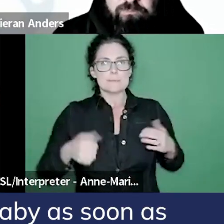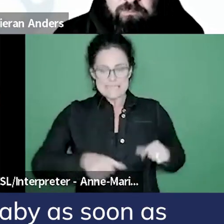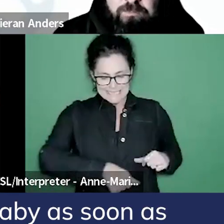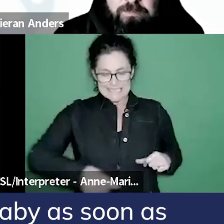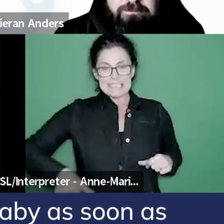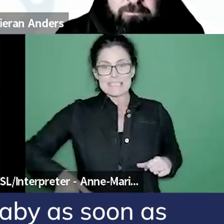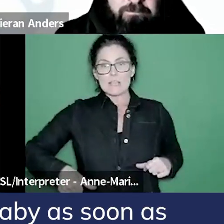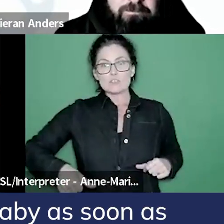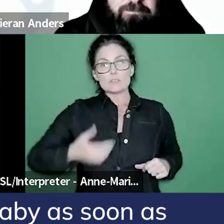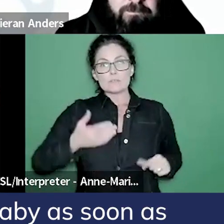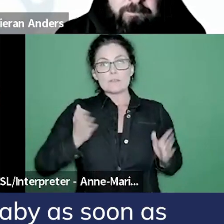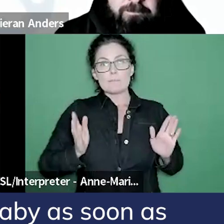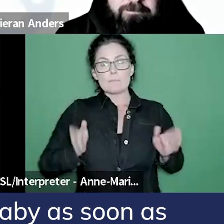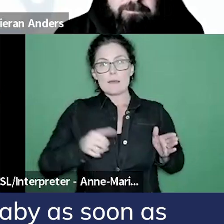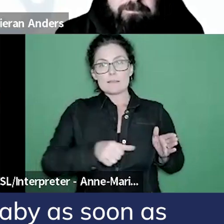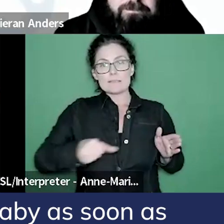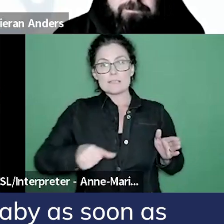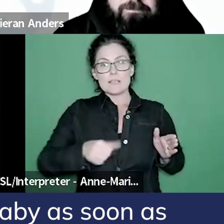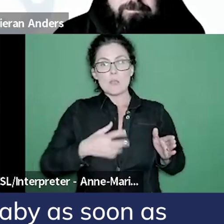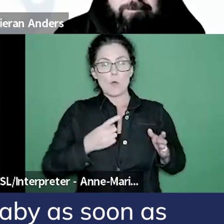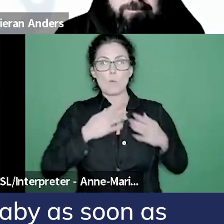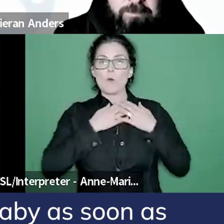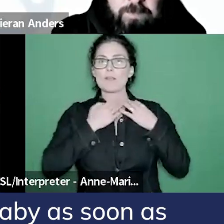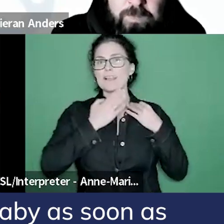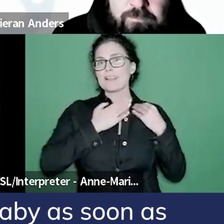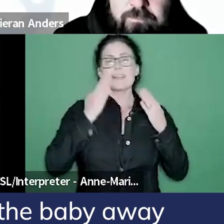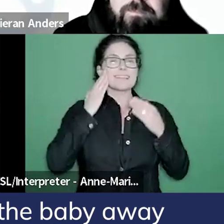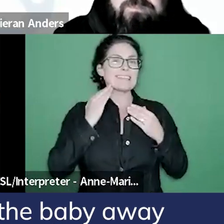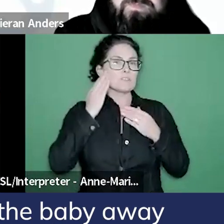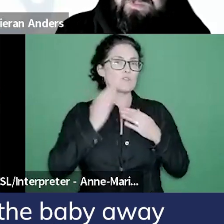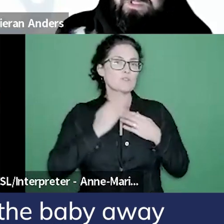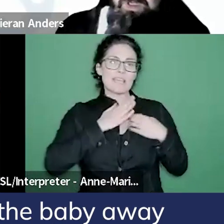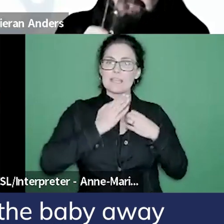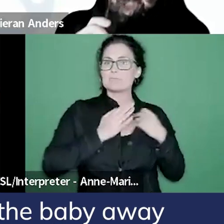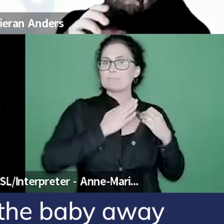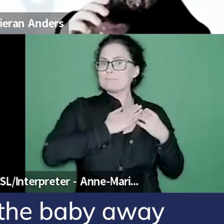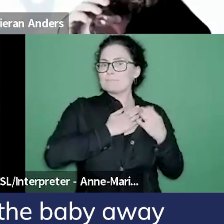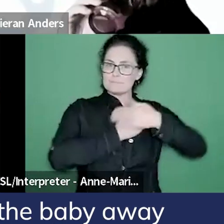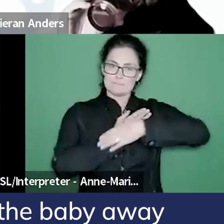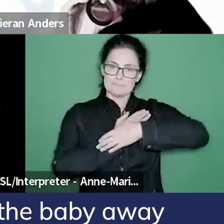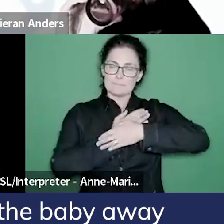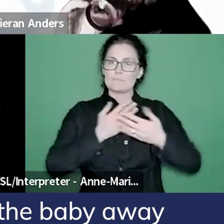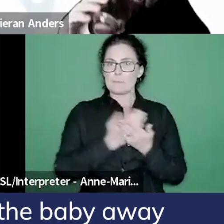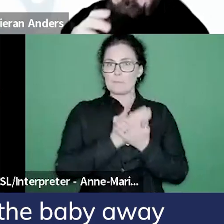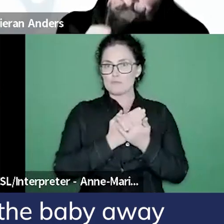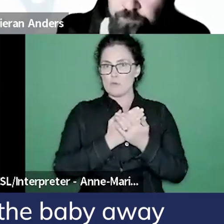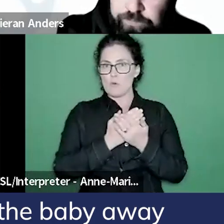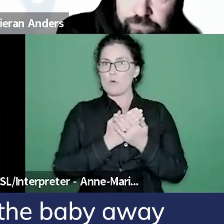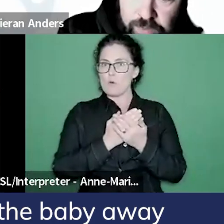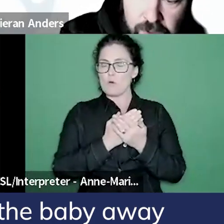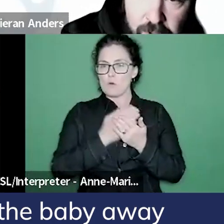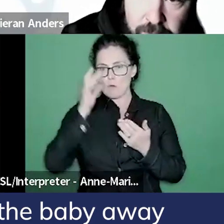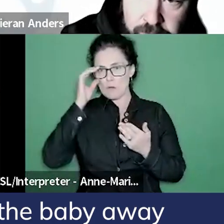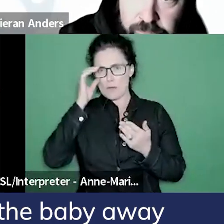want skin-to-skin contact with the baby as soon as possible, and that person hasn't read it and keeps the baby away and starts